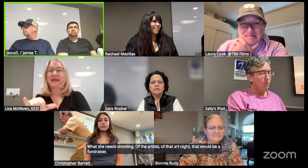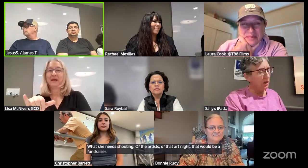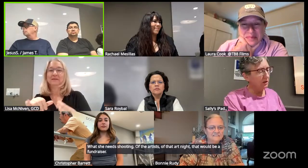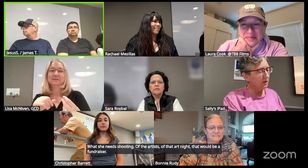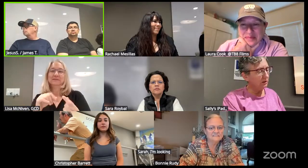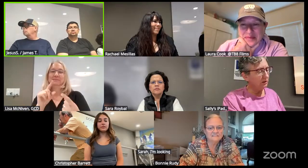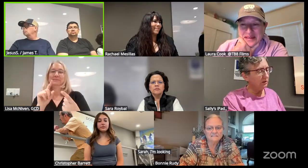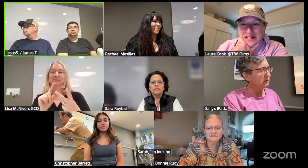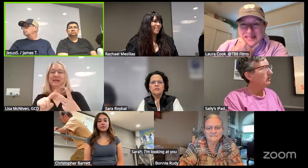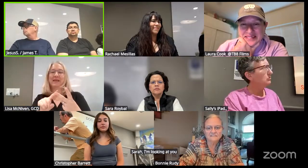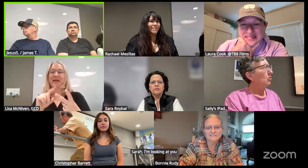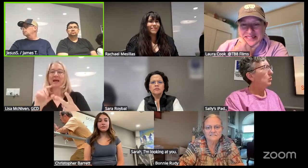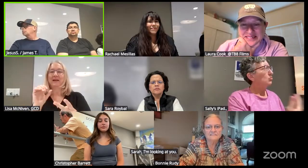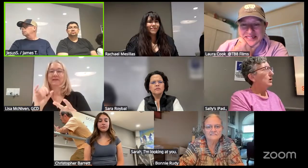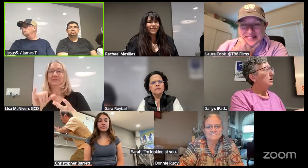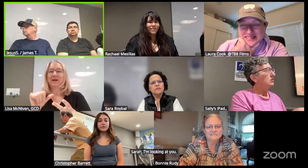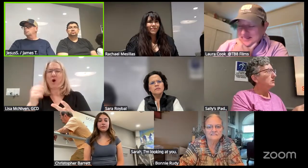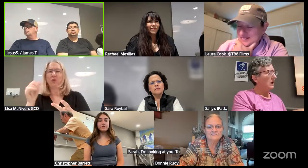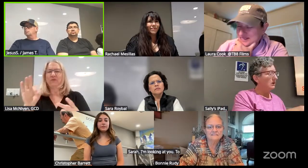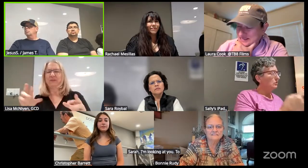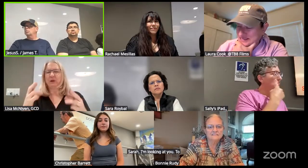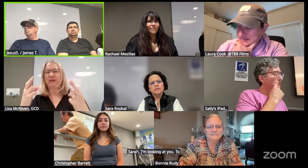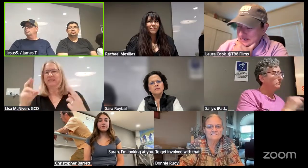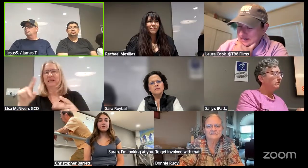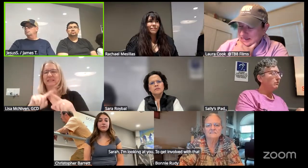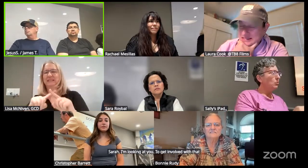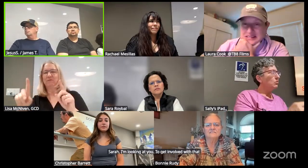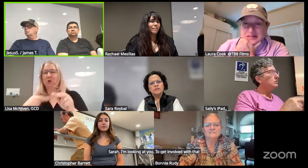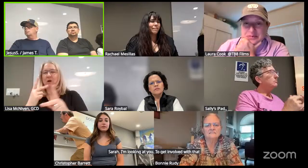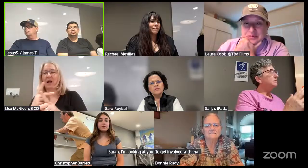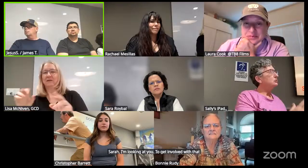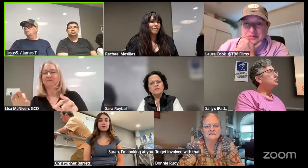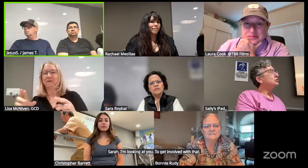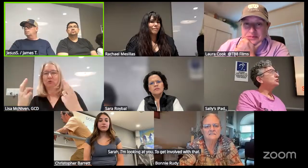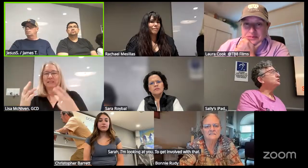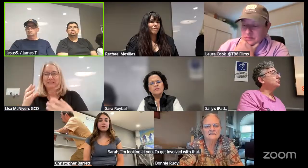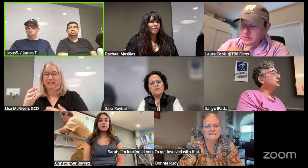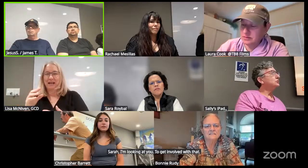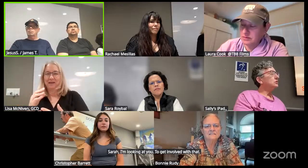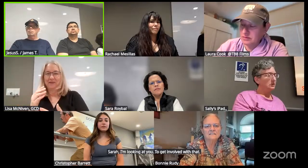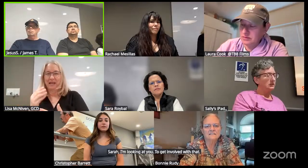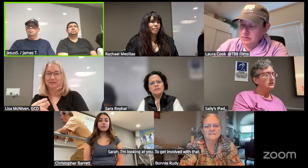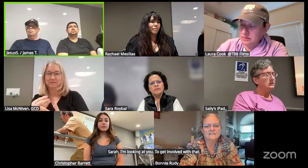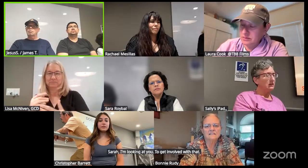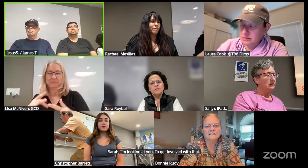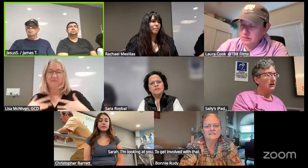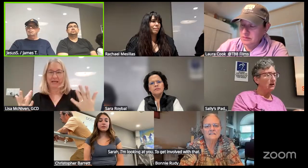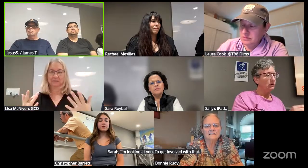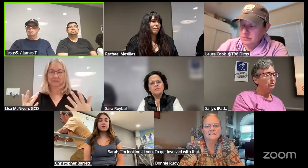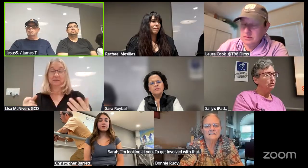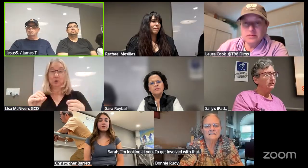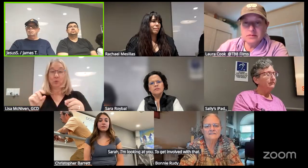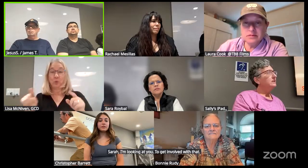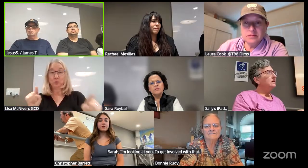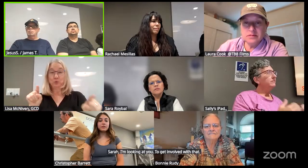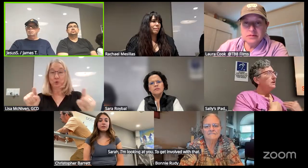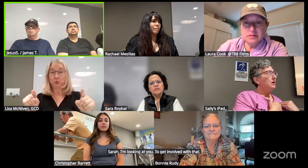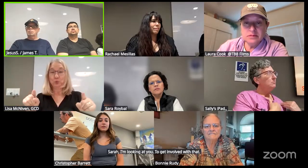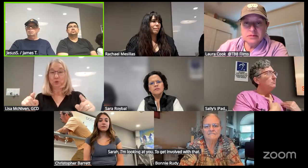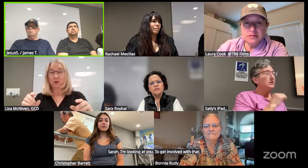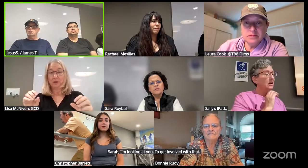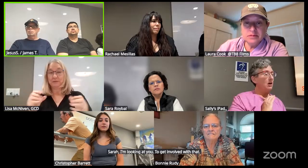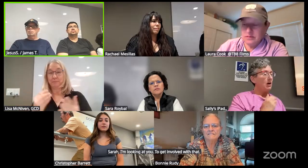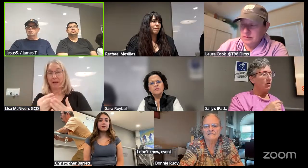you to get involved with that. And second is another fundraiser would be a different kind of fundraiser